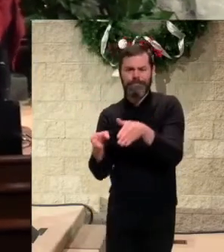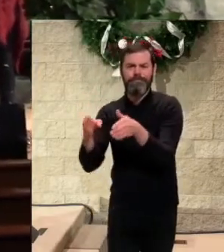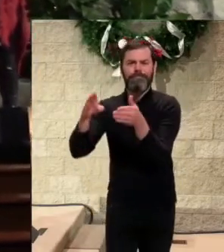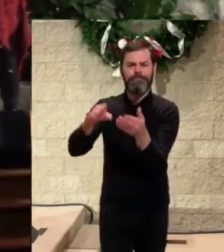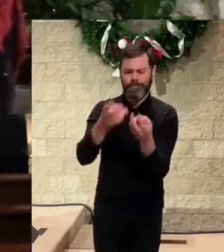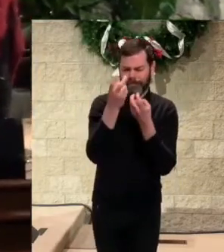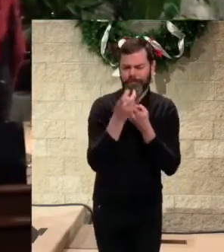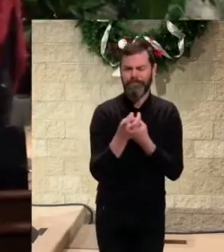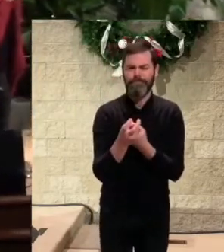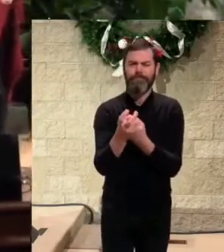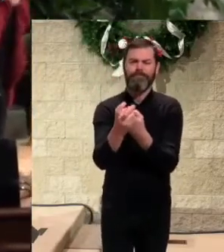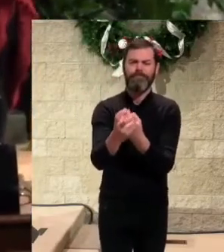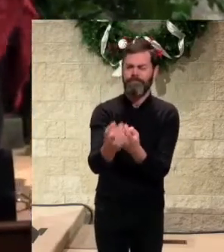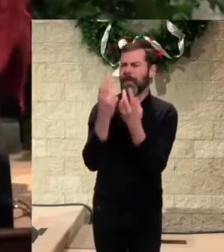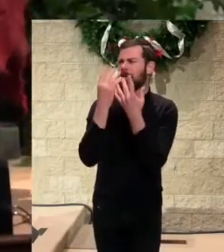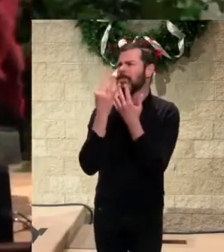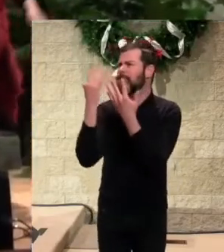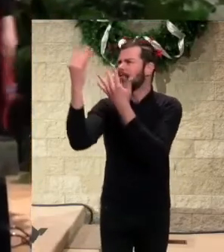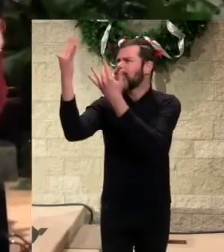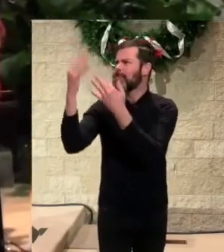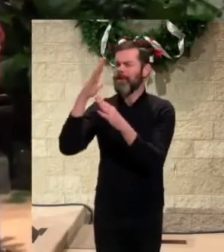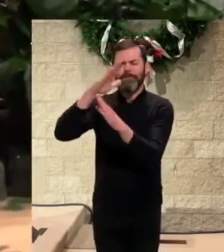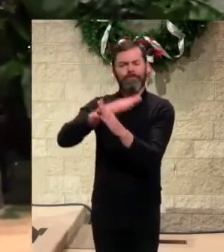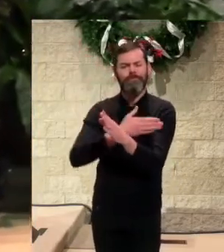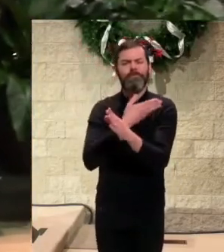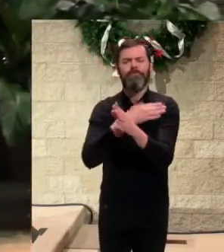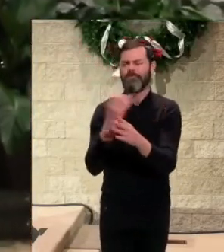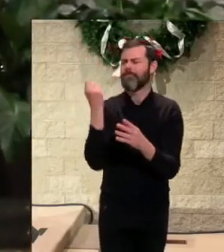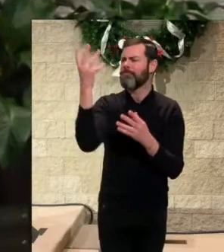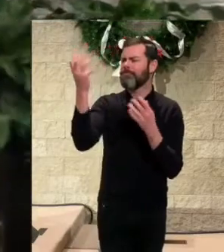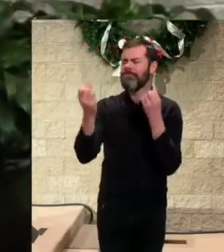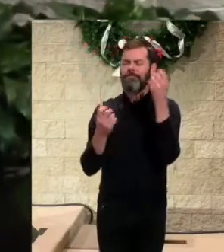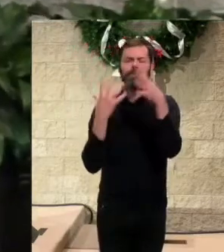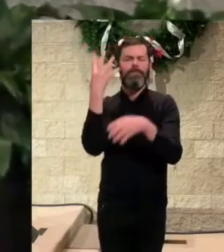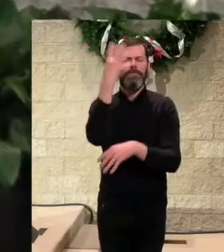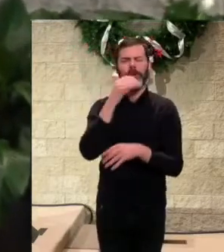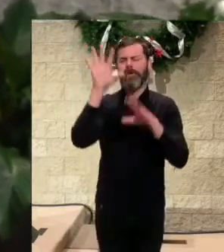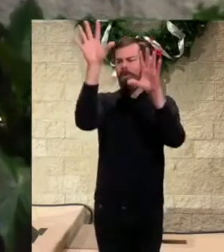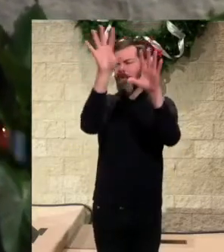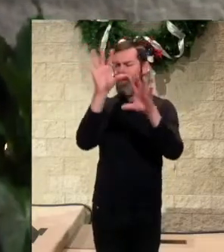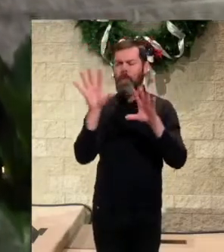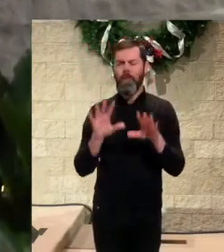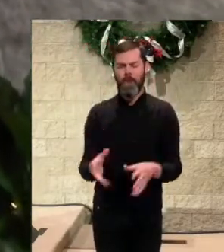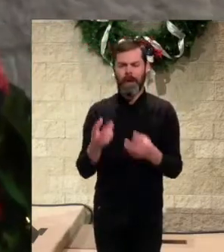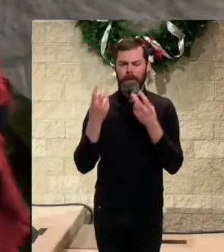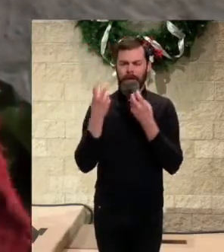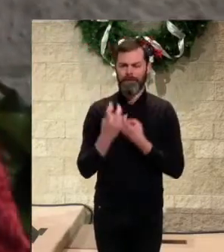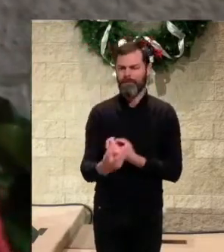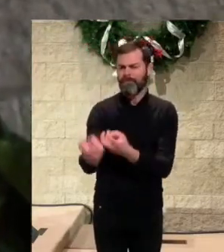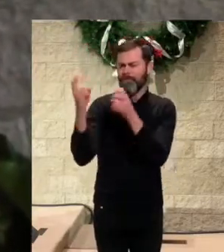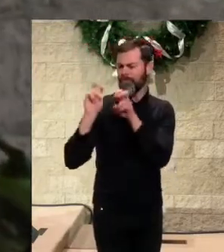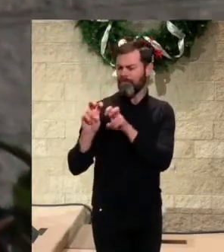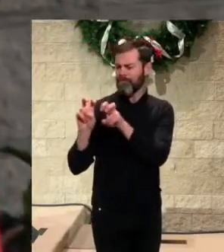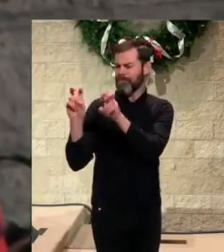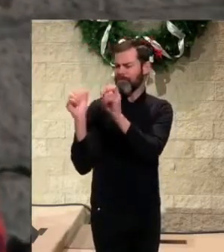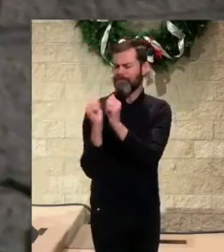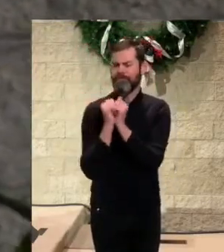sing a chorus or two. Come on, it's lovely weather for a sleigh ride together with you.